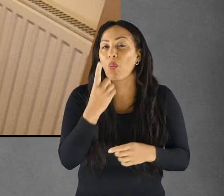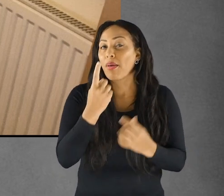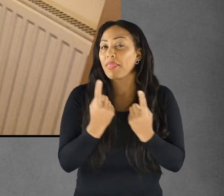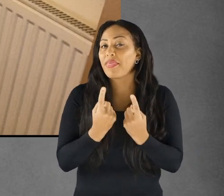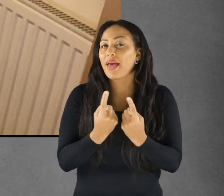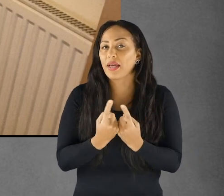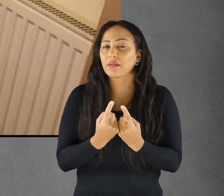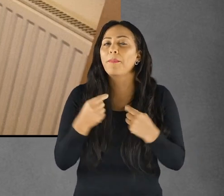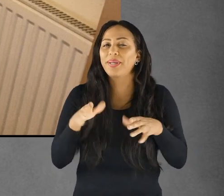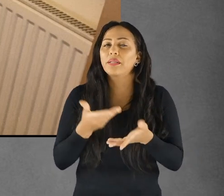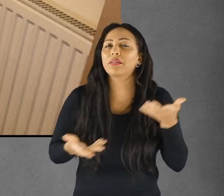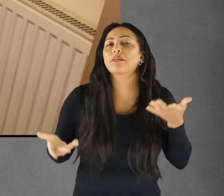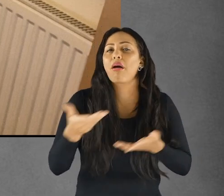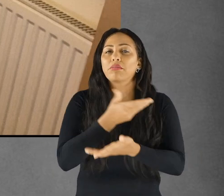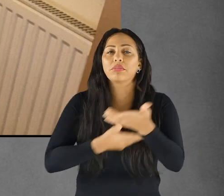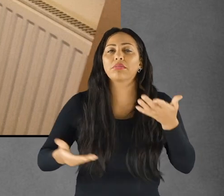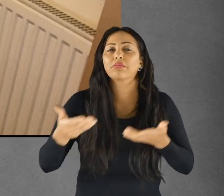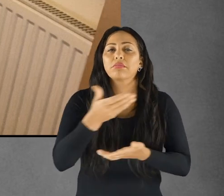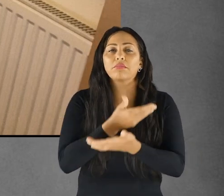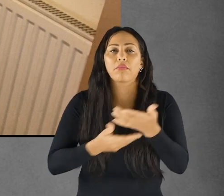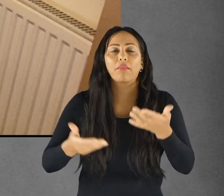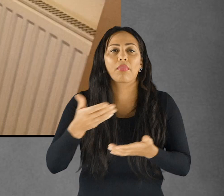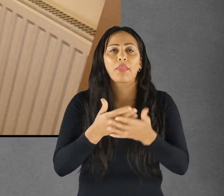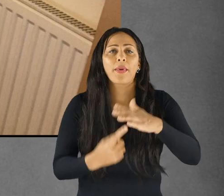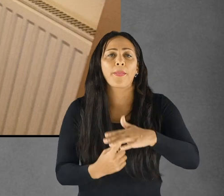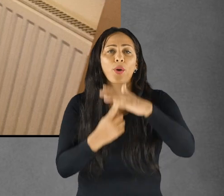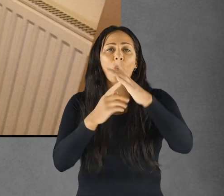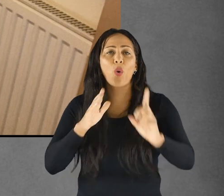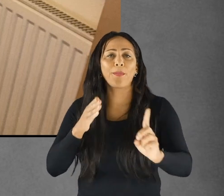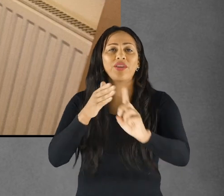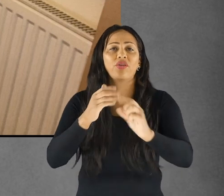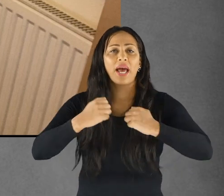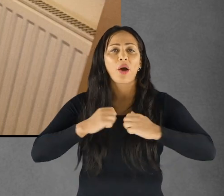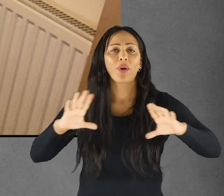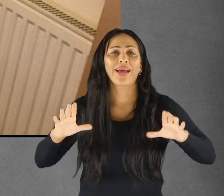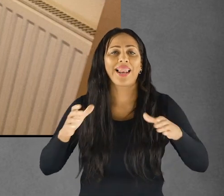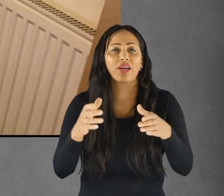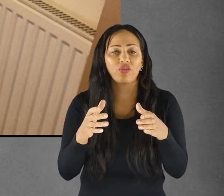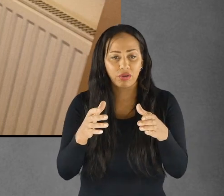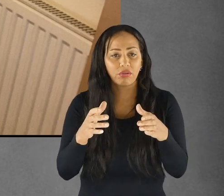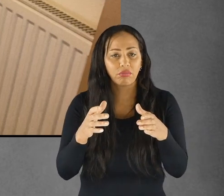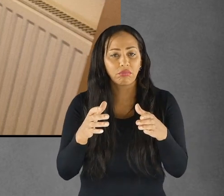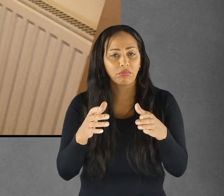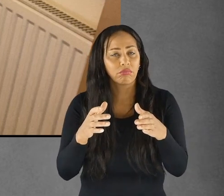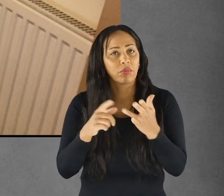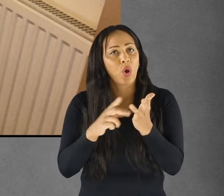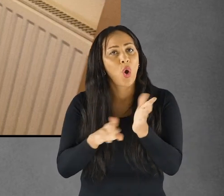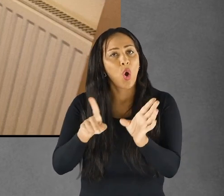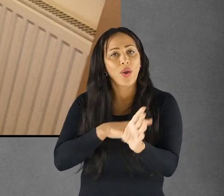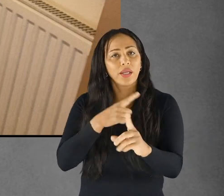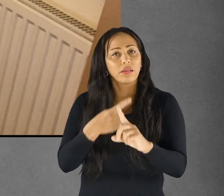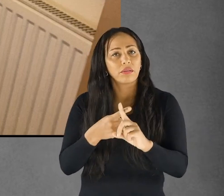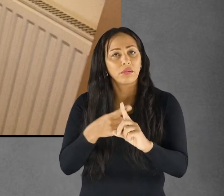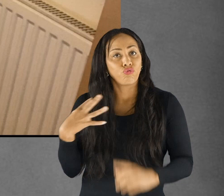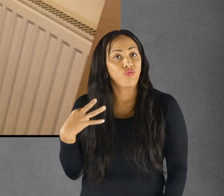approaches within the collective. One thing that we discussed at length was the core mission of the